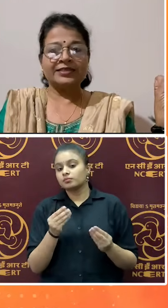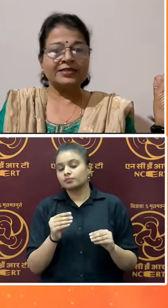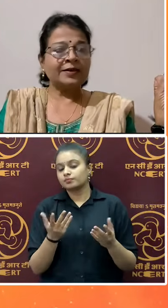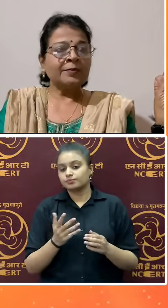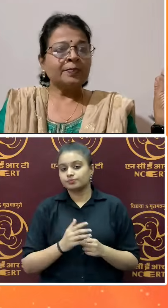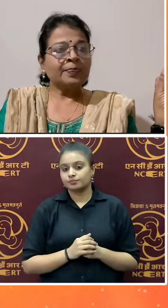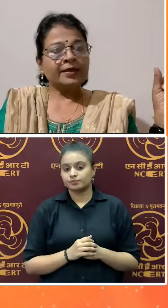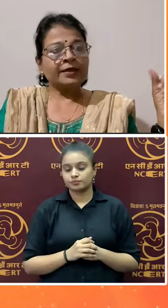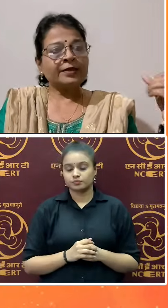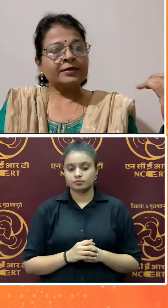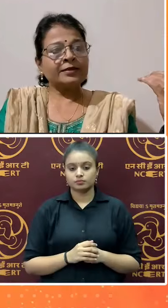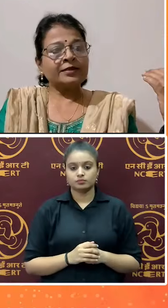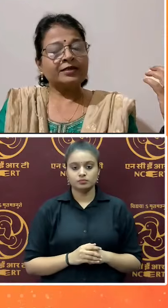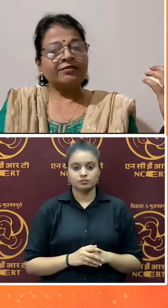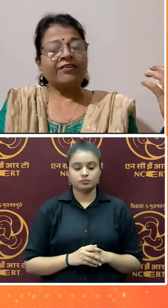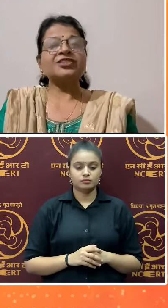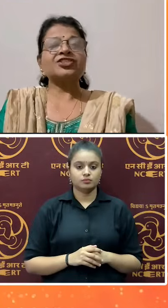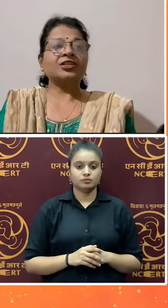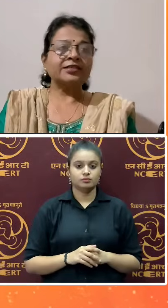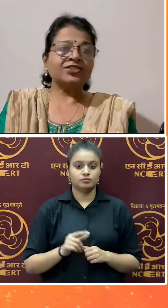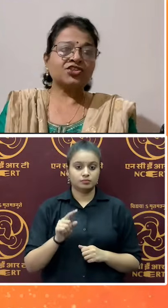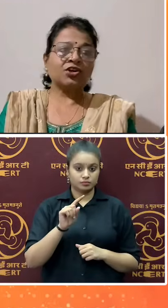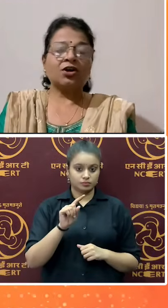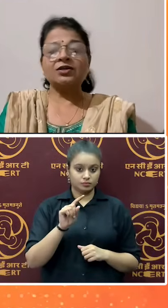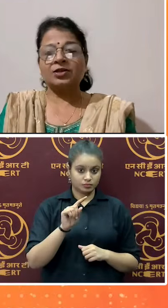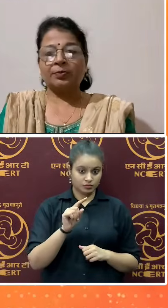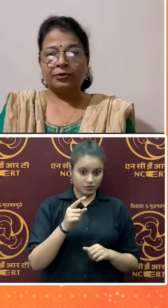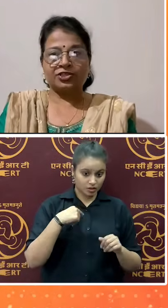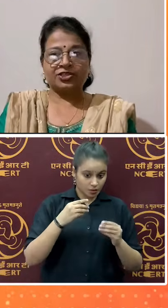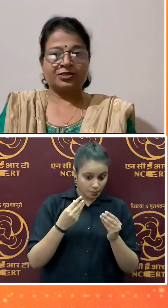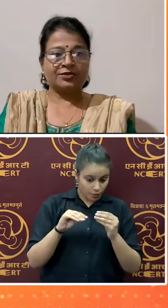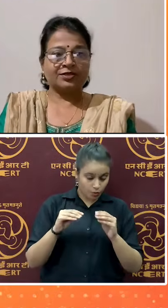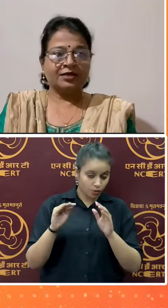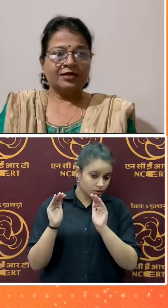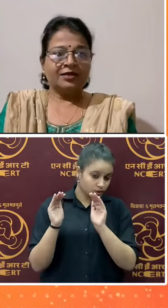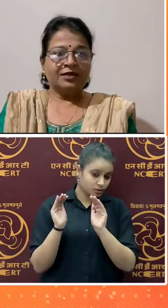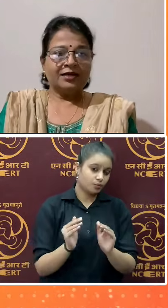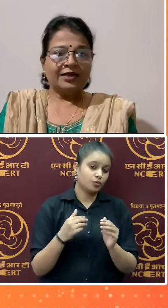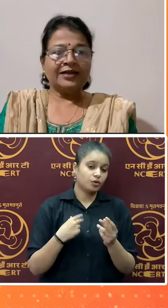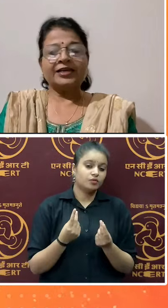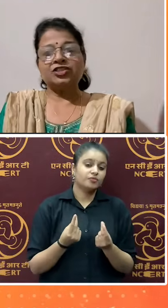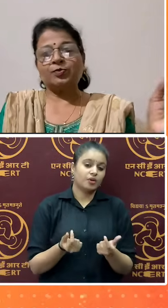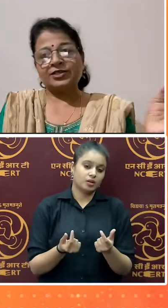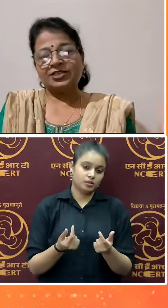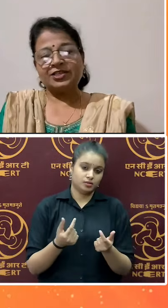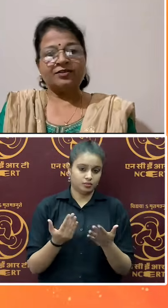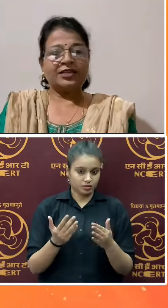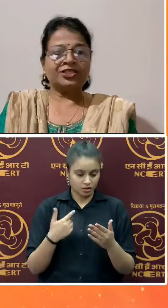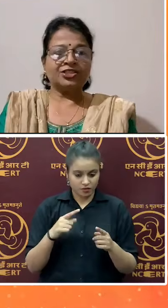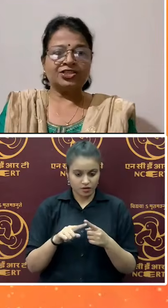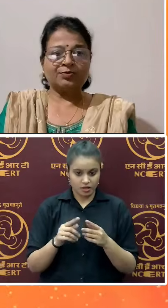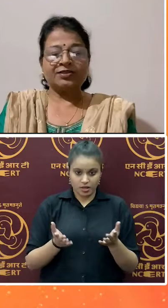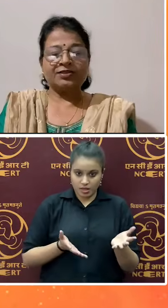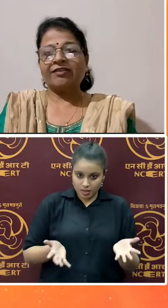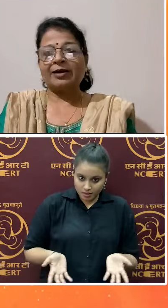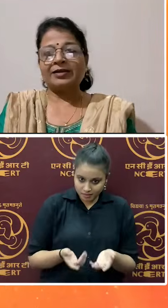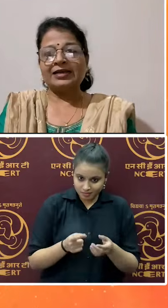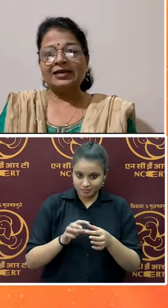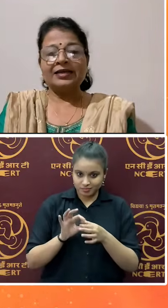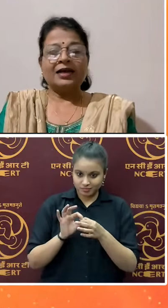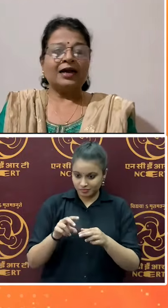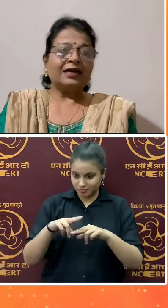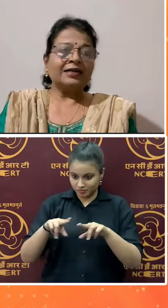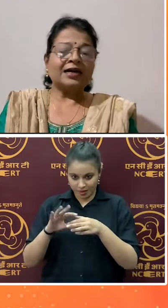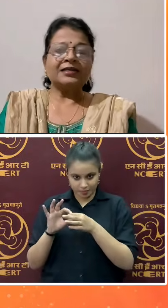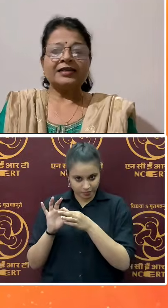thing is fostering strong support systems, encourage positive relationships with the